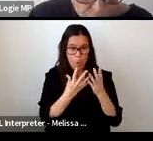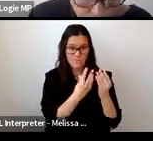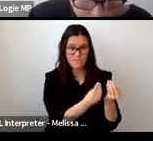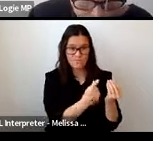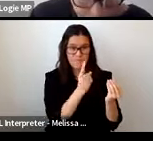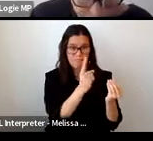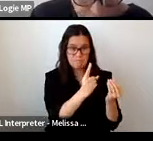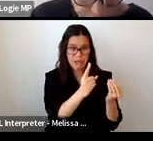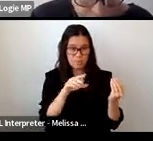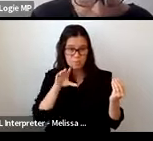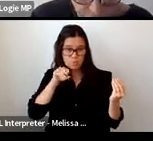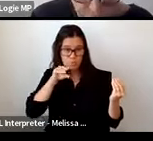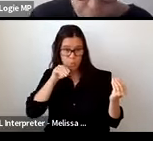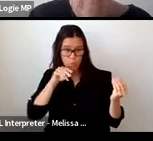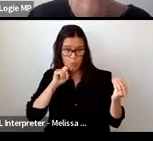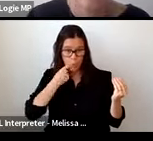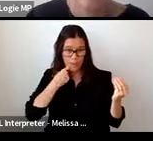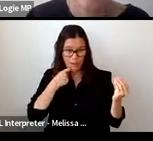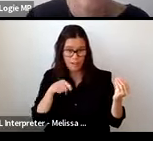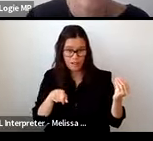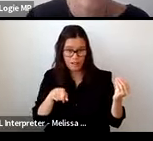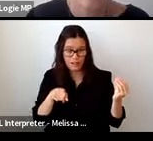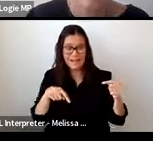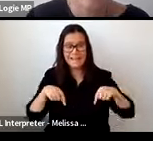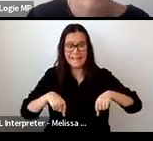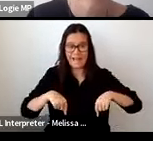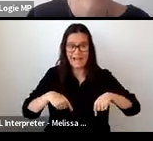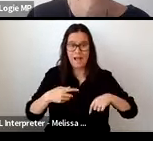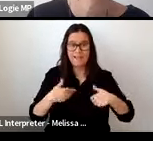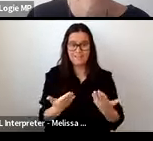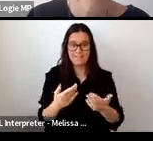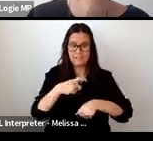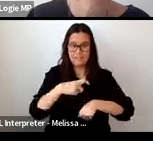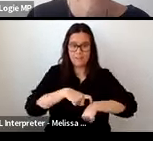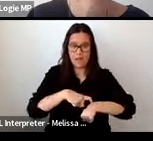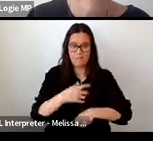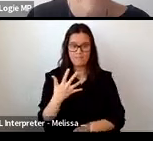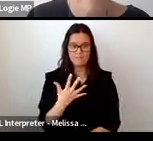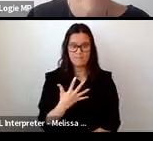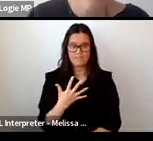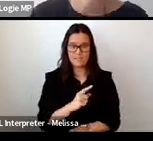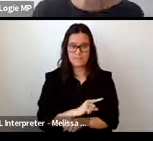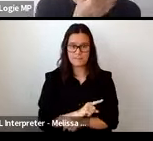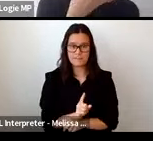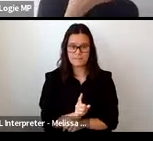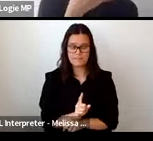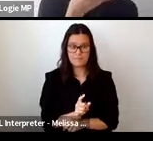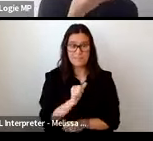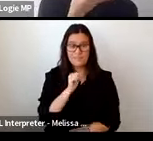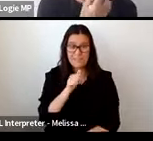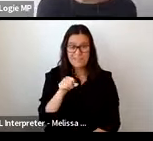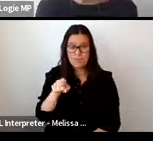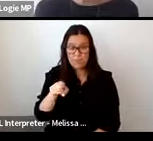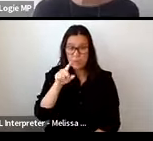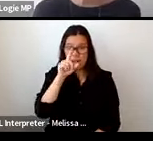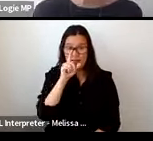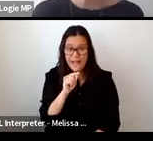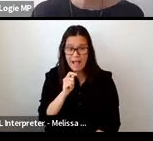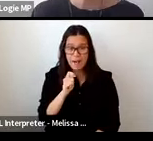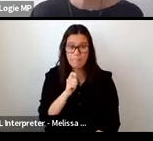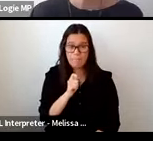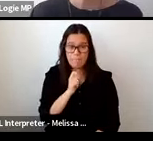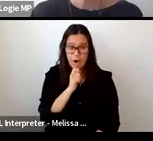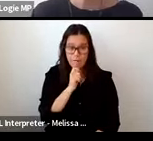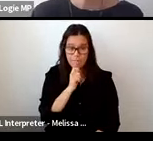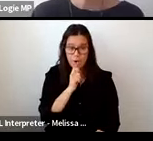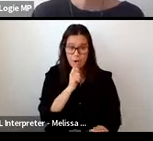We have you for 15 minutes, Don. If you are able to take yourself off mute, so